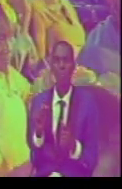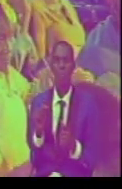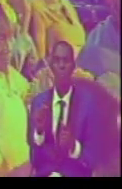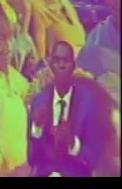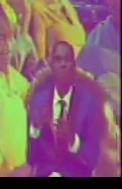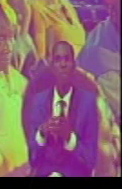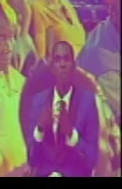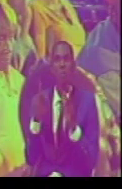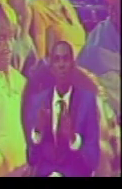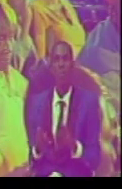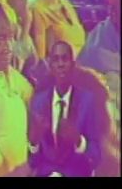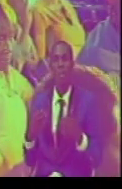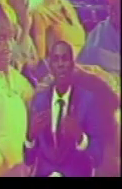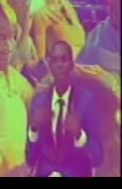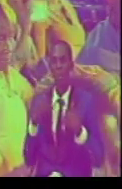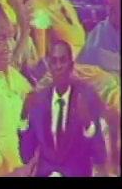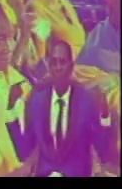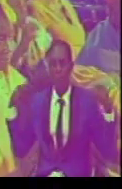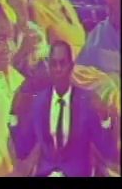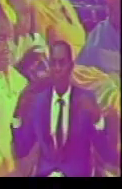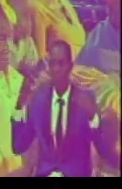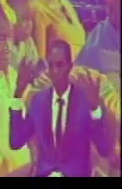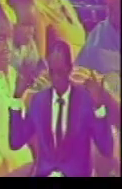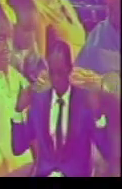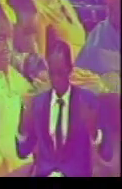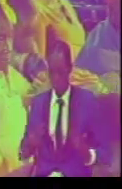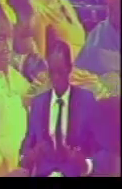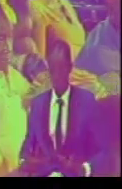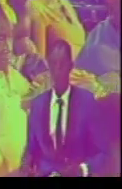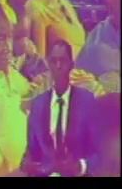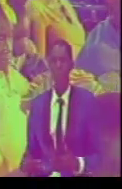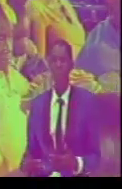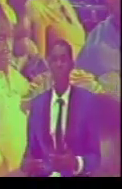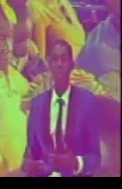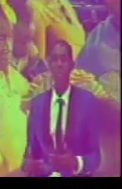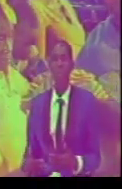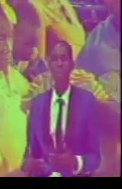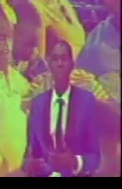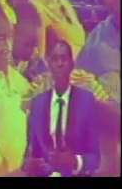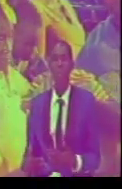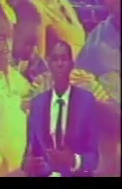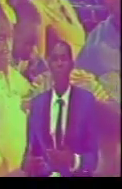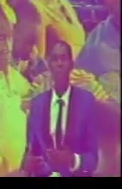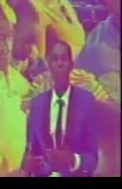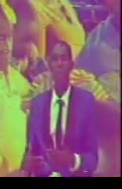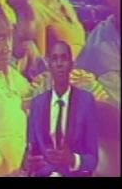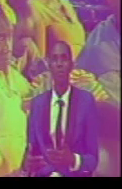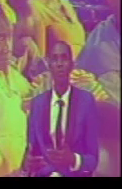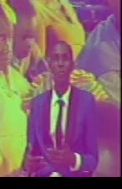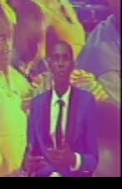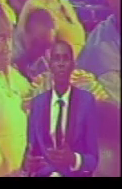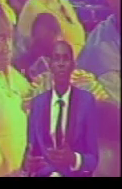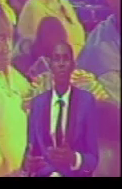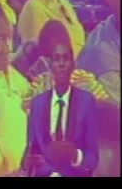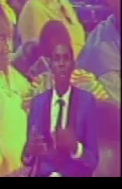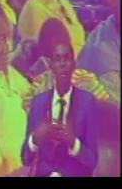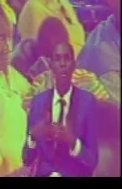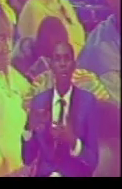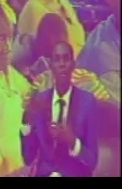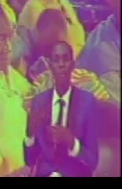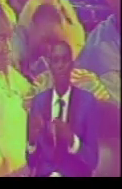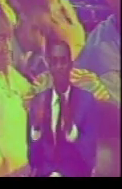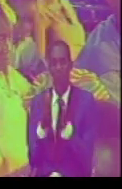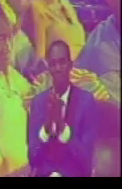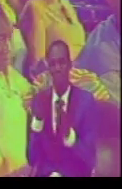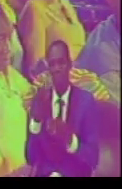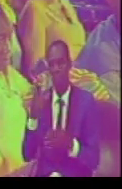says that this person has been having pains all over his body. His name is Musa